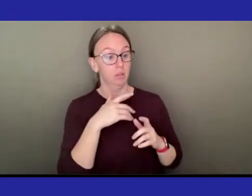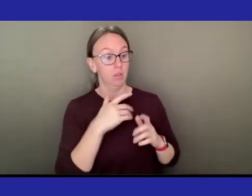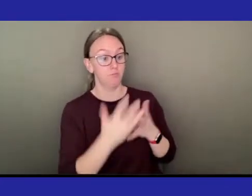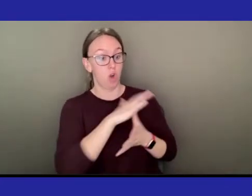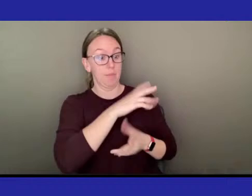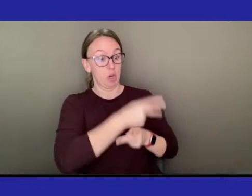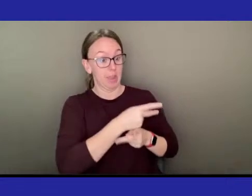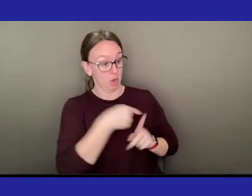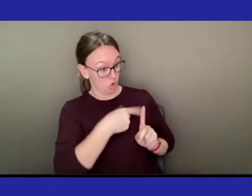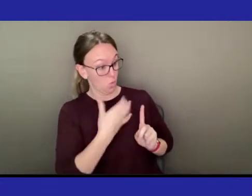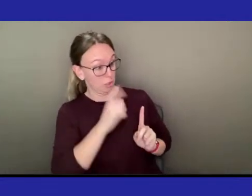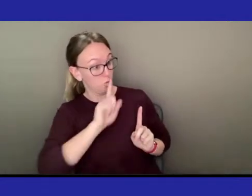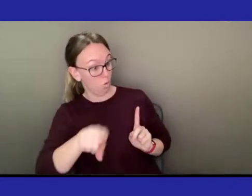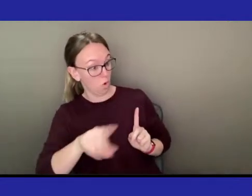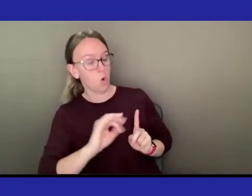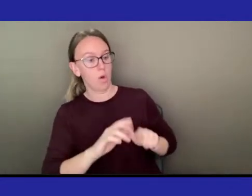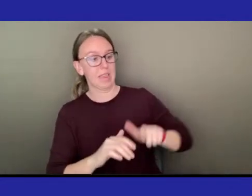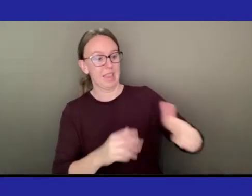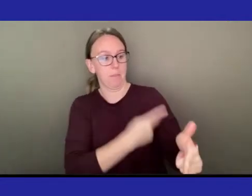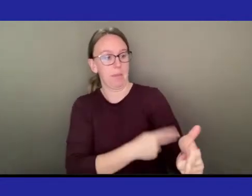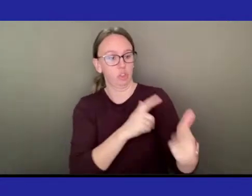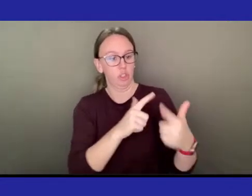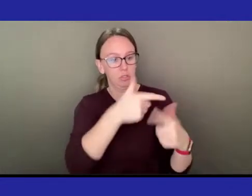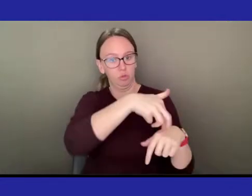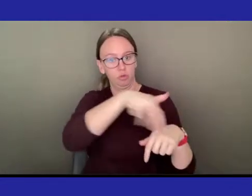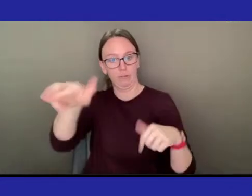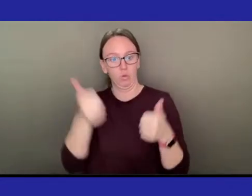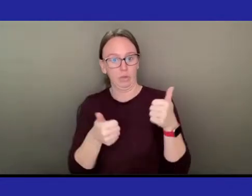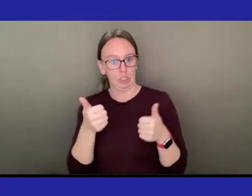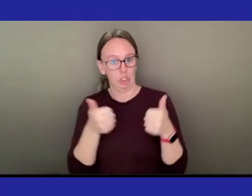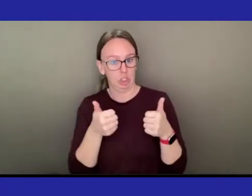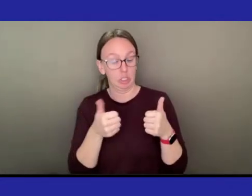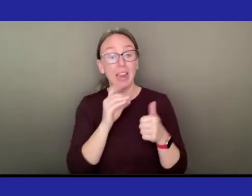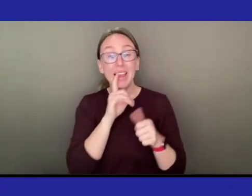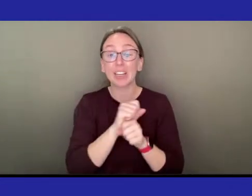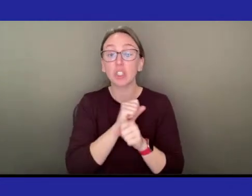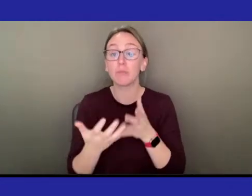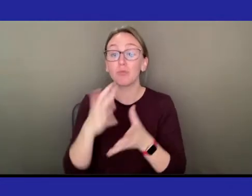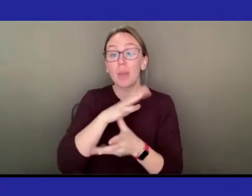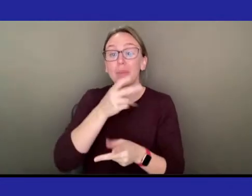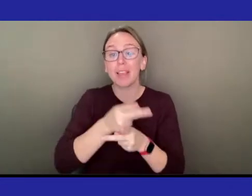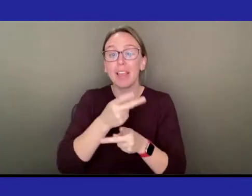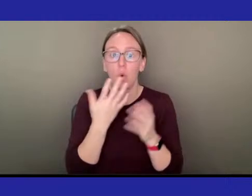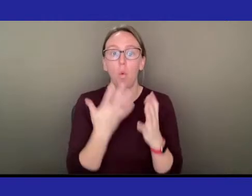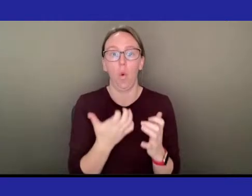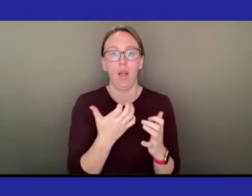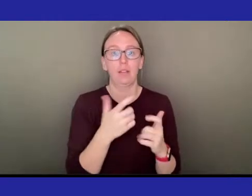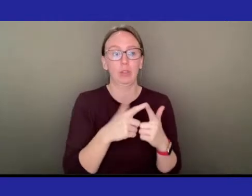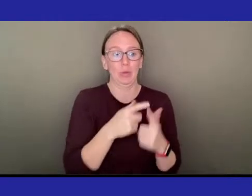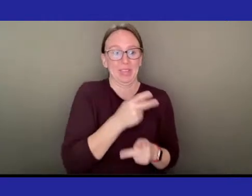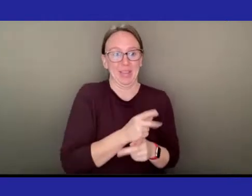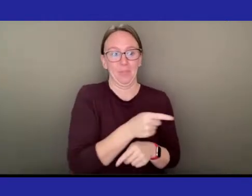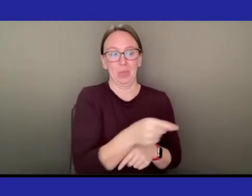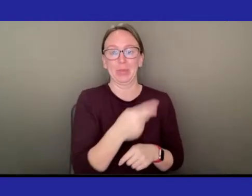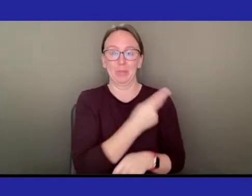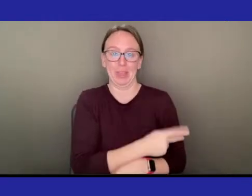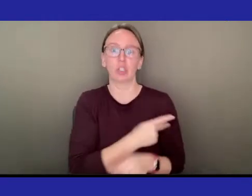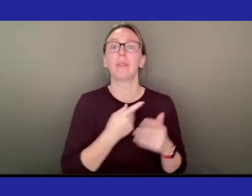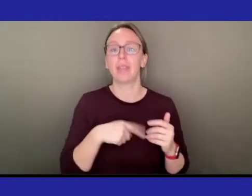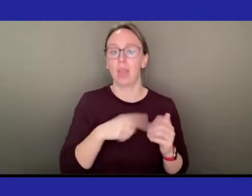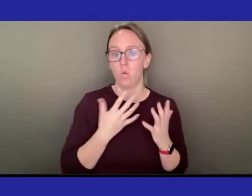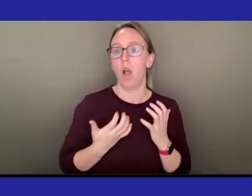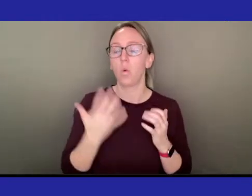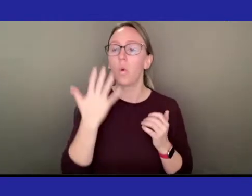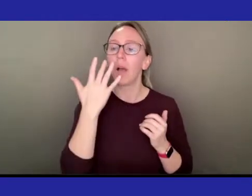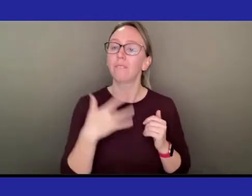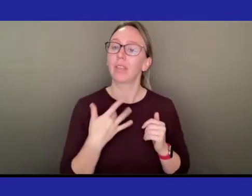or give them the option to directly refer? And actually, primary care wants these patients. They want to keep these patients because they feel that screening,